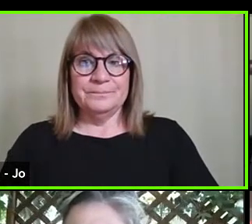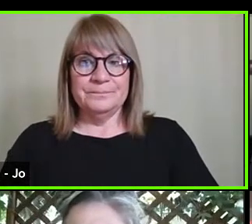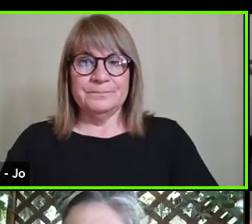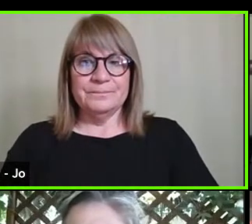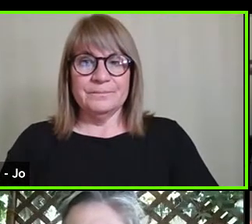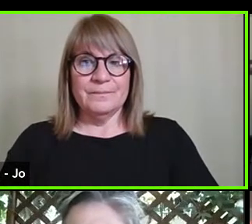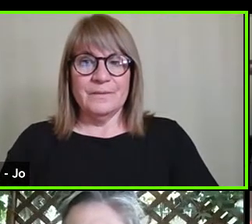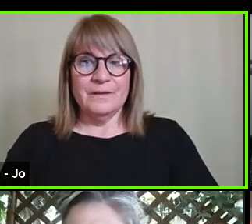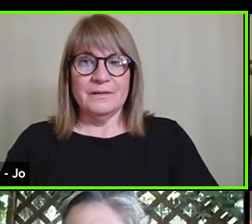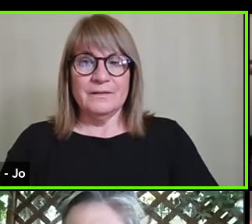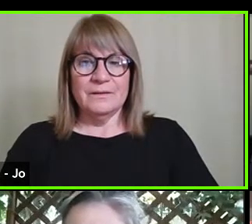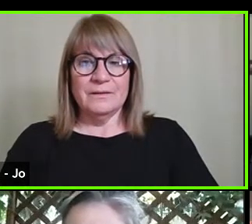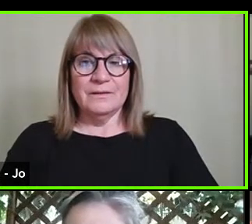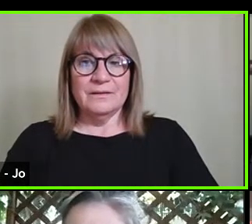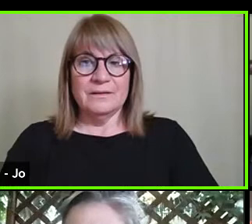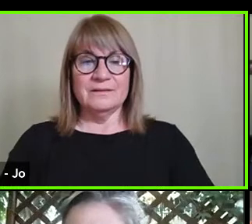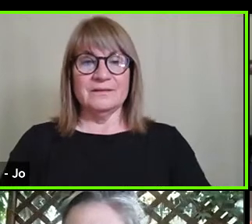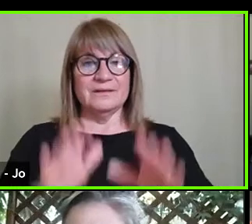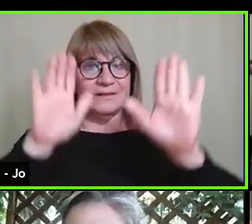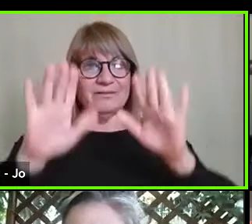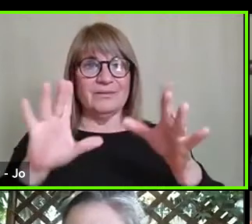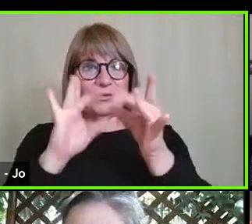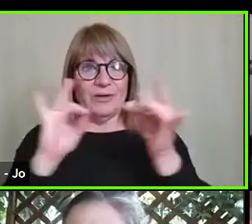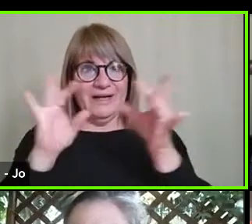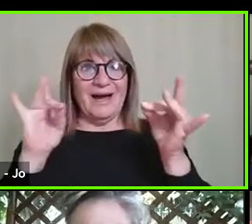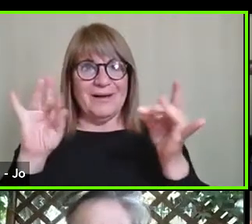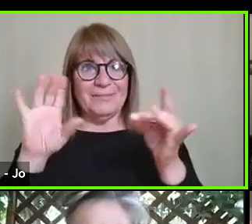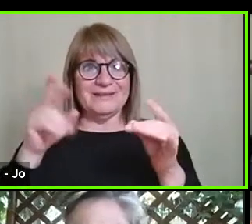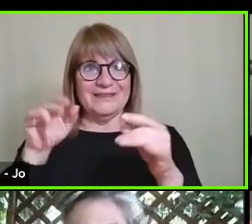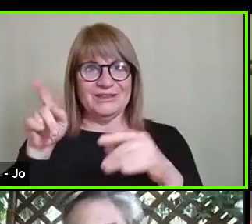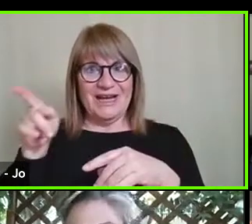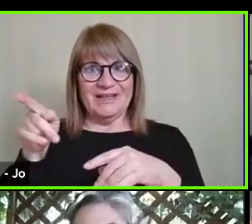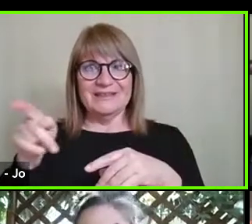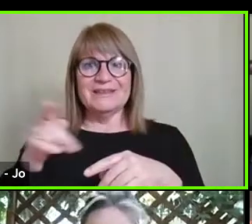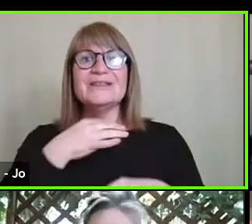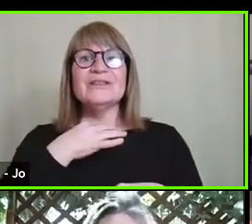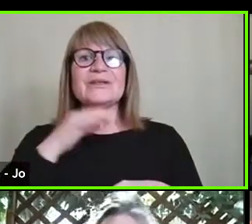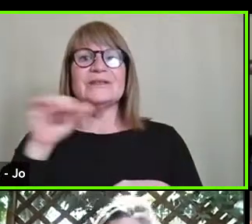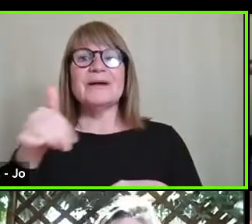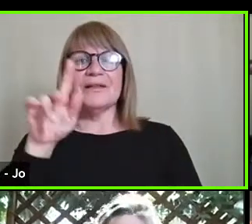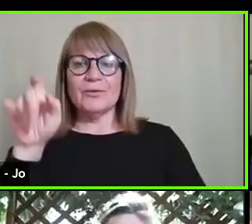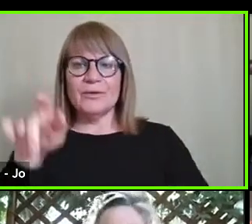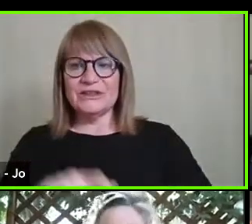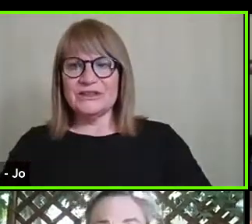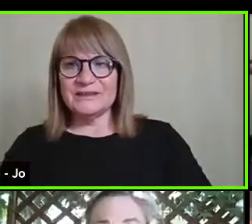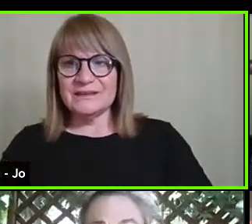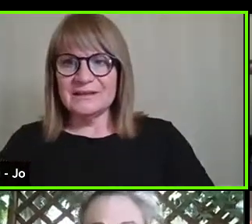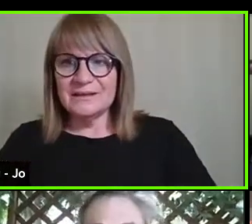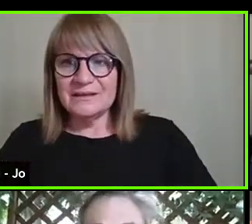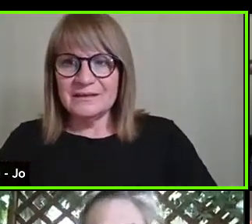with some great comments in the chat wondering about other questions that people want to